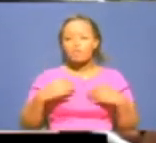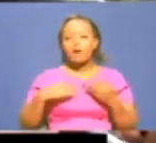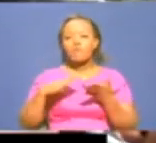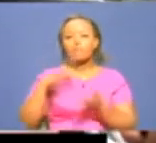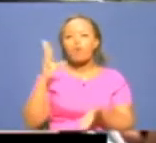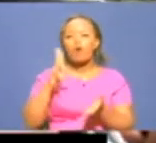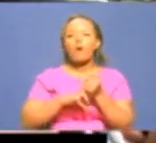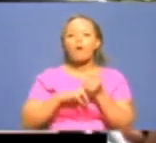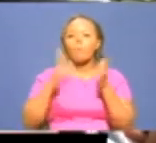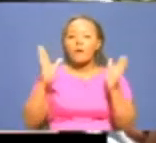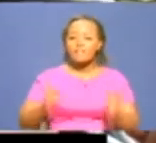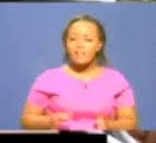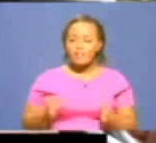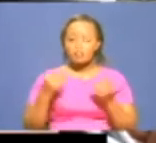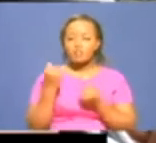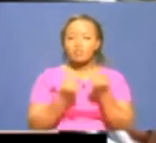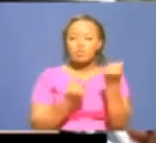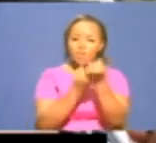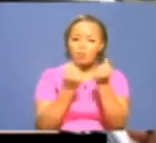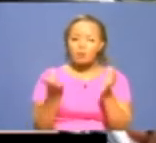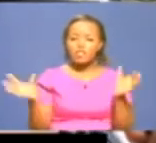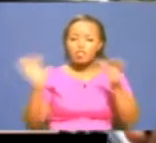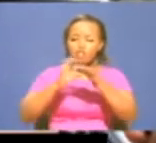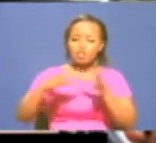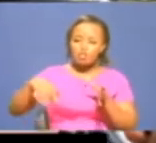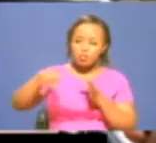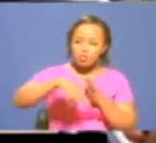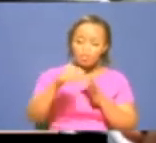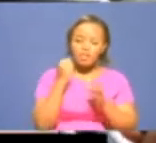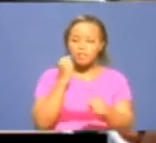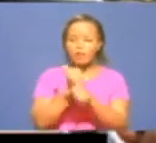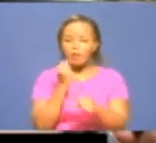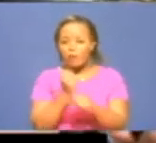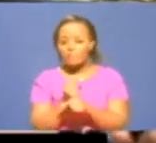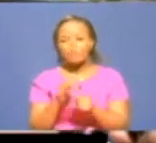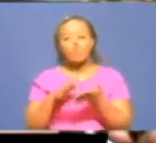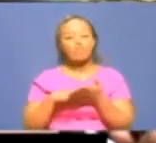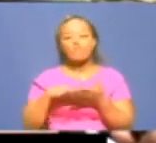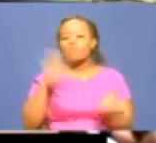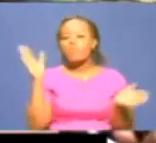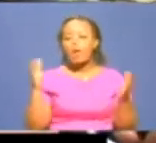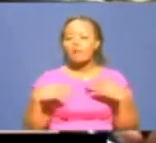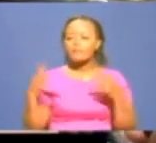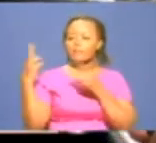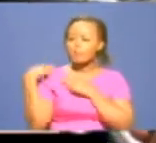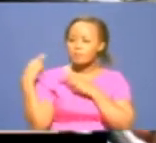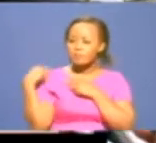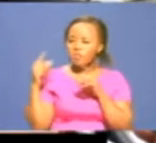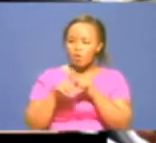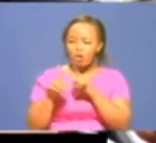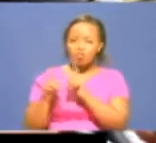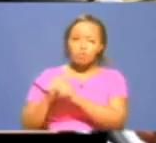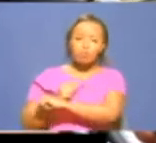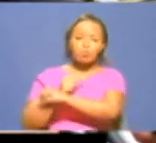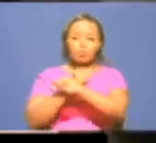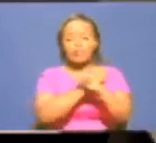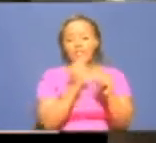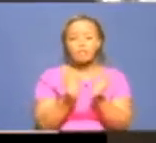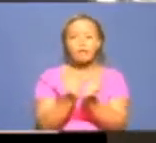and join us and support us and complement our effort to be able to advance our mandate to conserve and protect these public forest